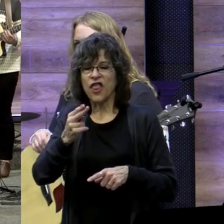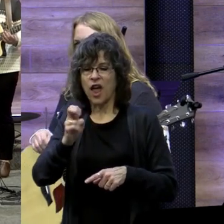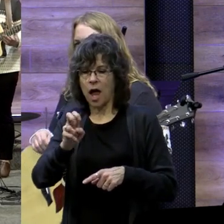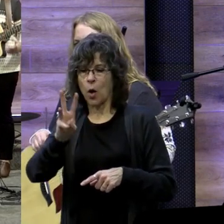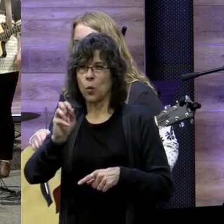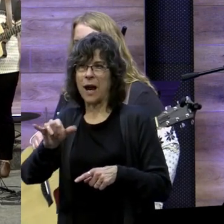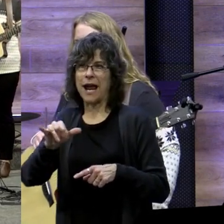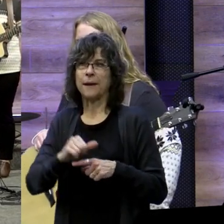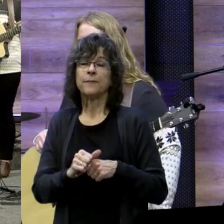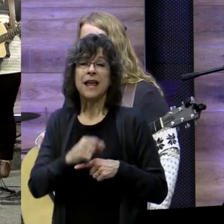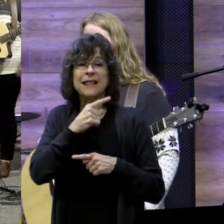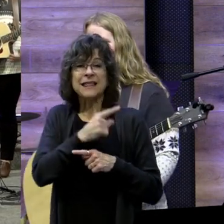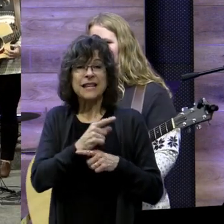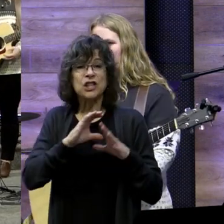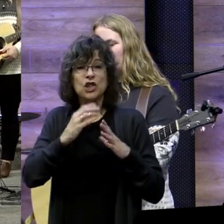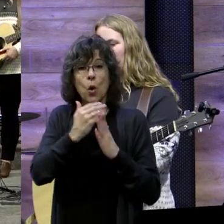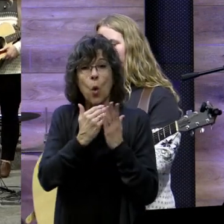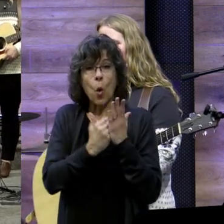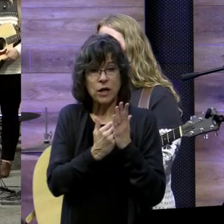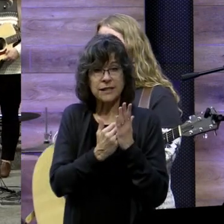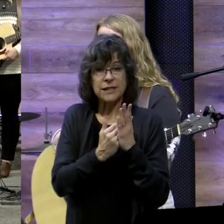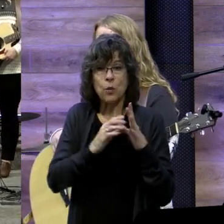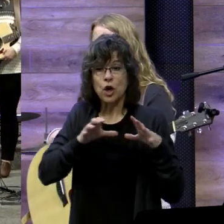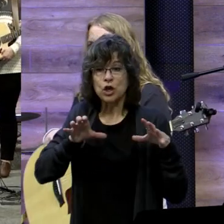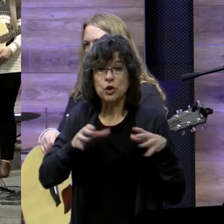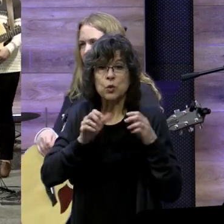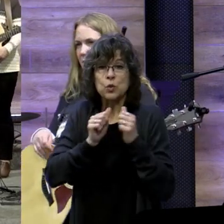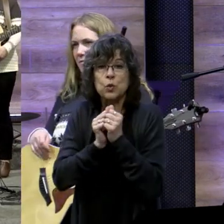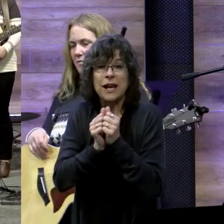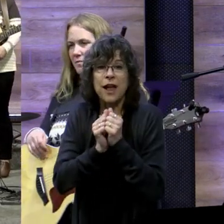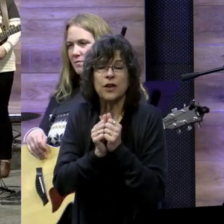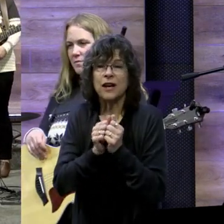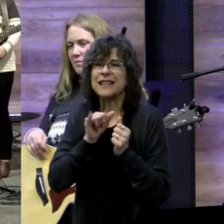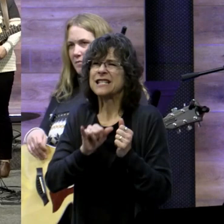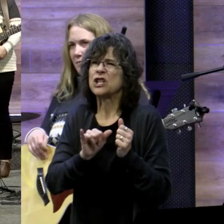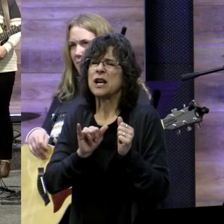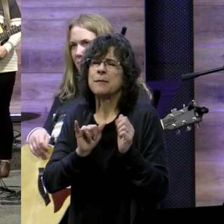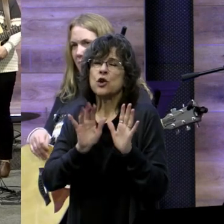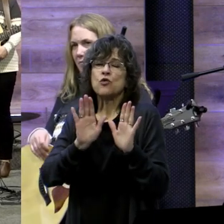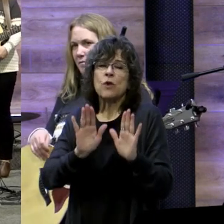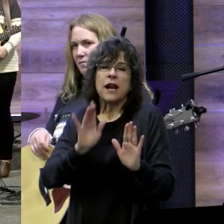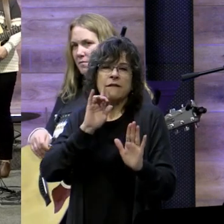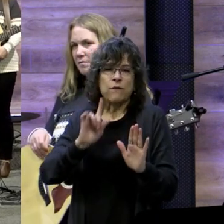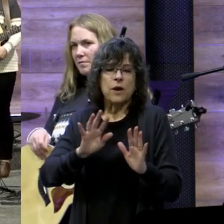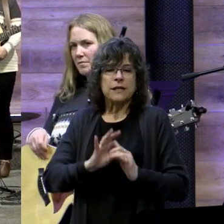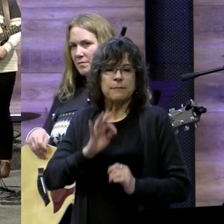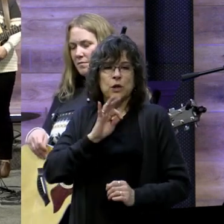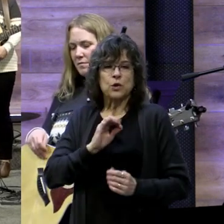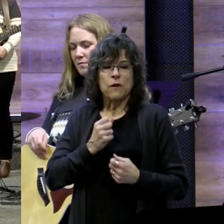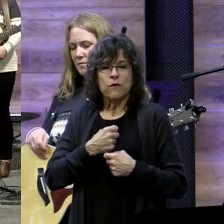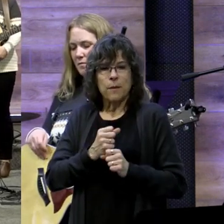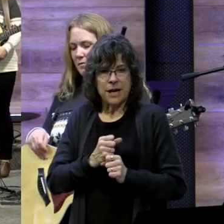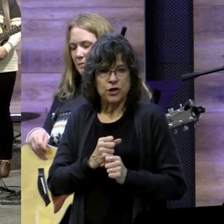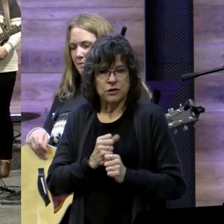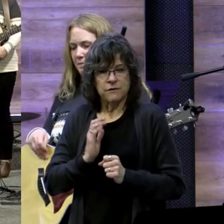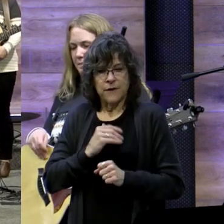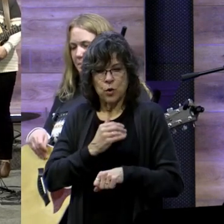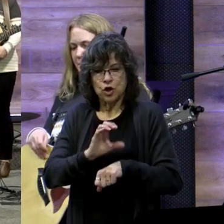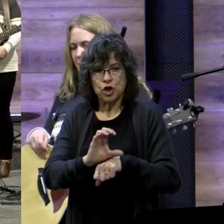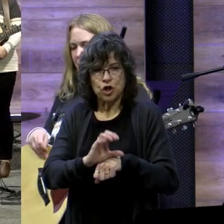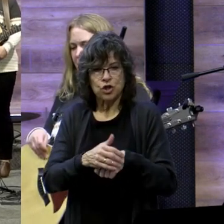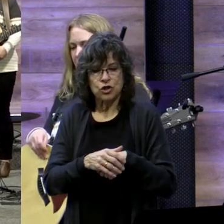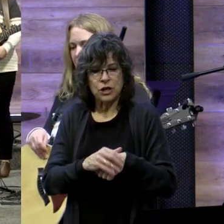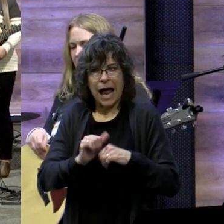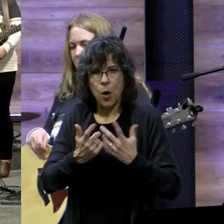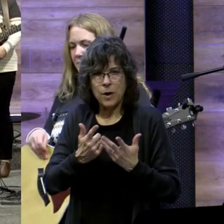course together. And this is going to be huge for the spiritual formation of our church as we learn more about following Jesus and we learn